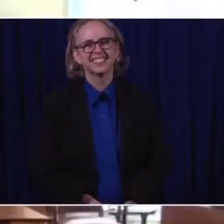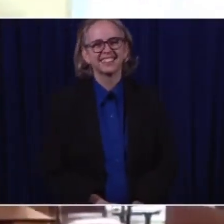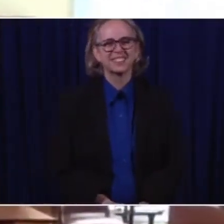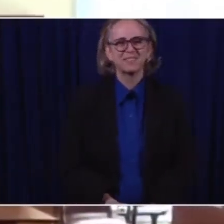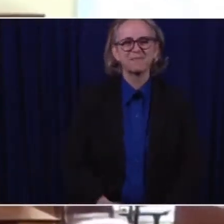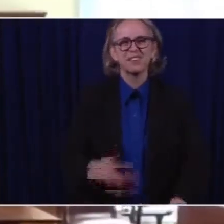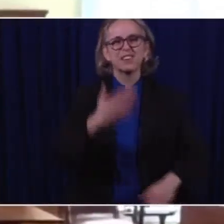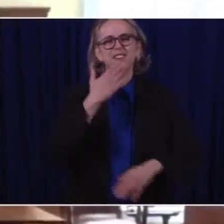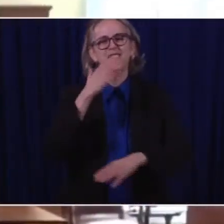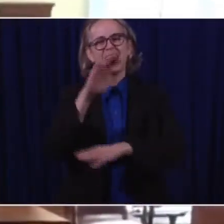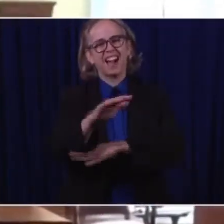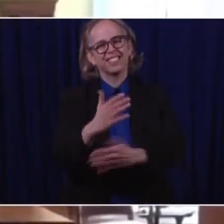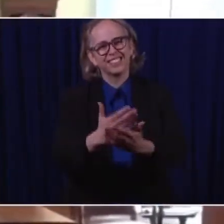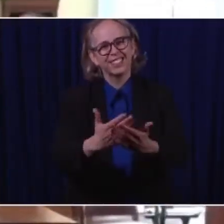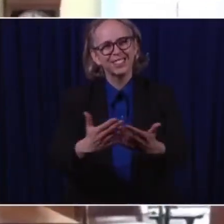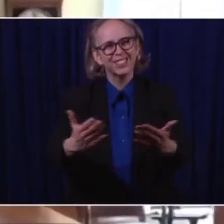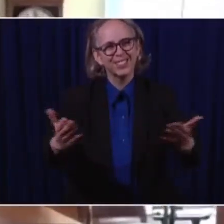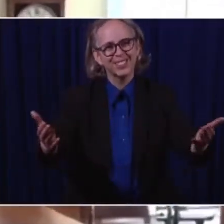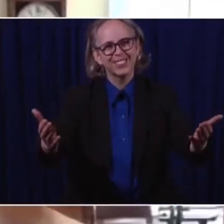Good afternoon, everyone.